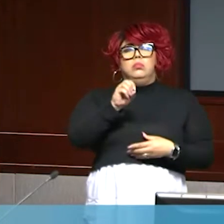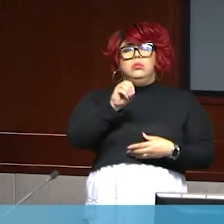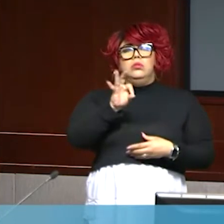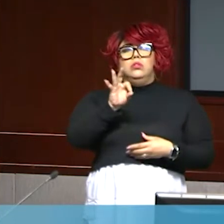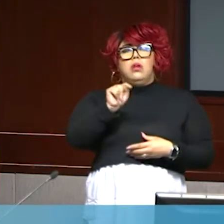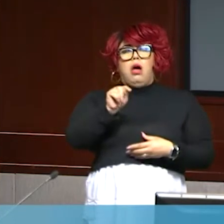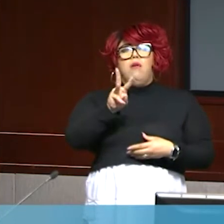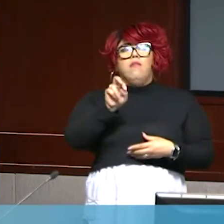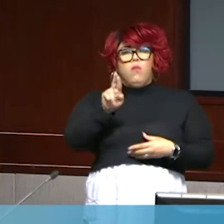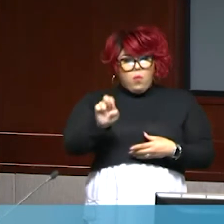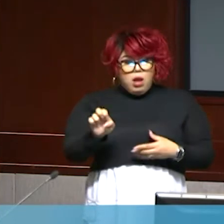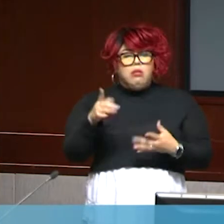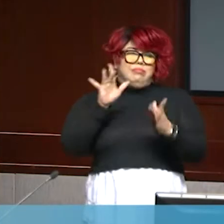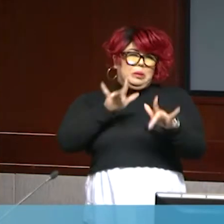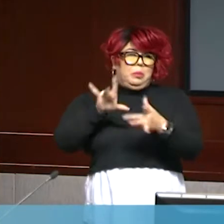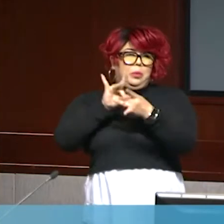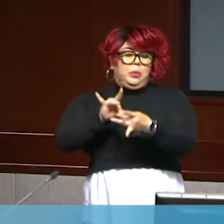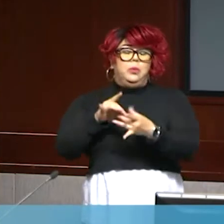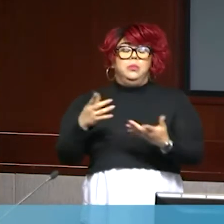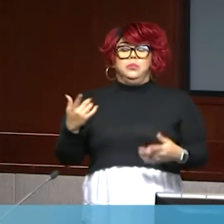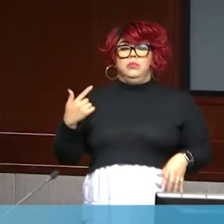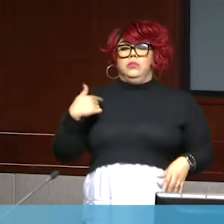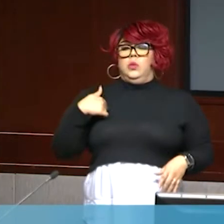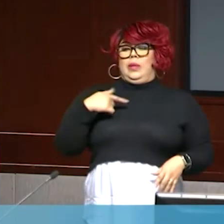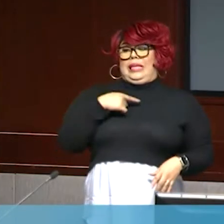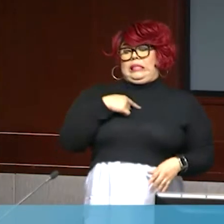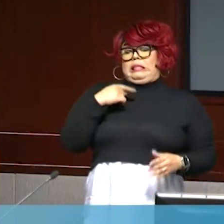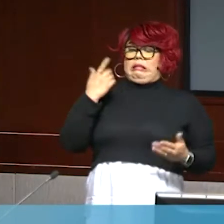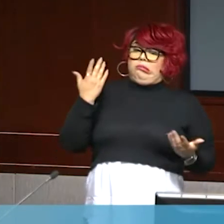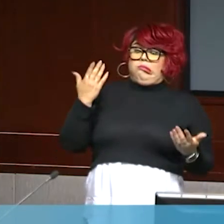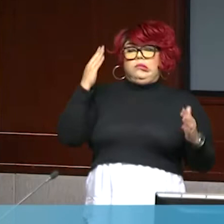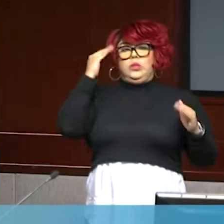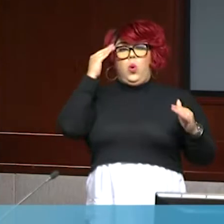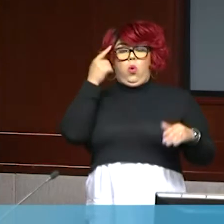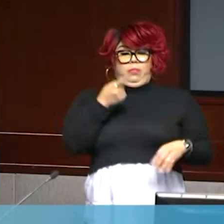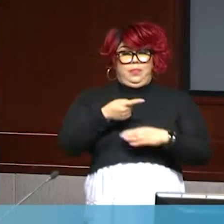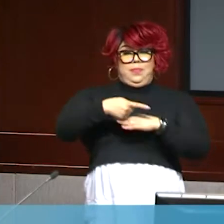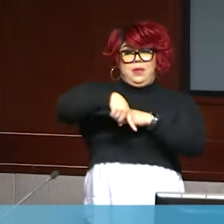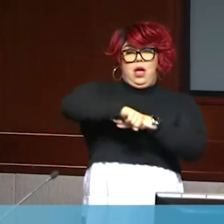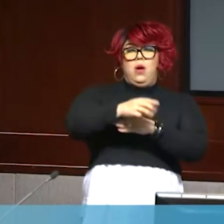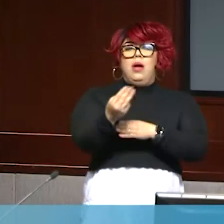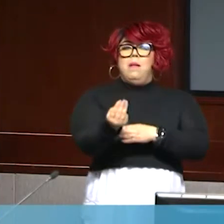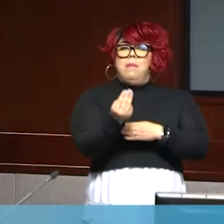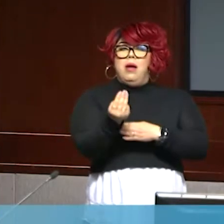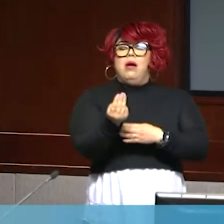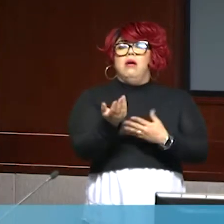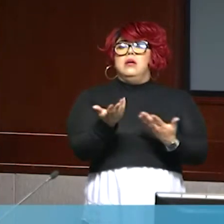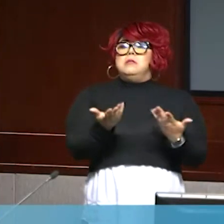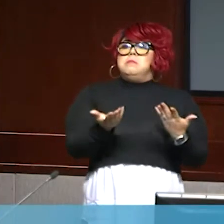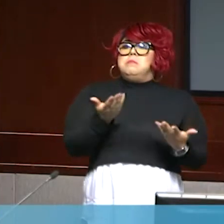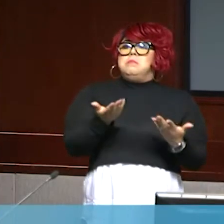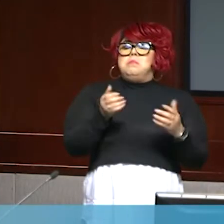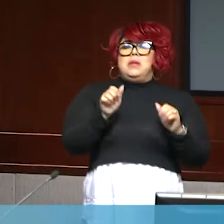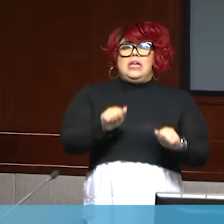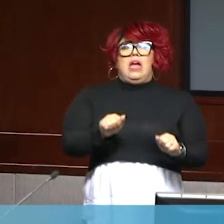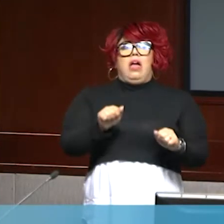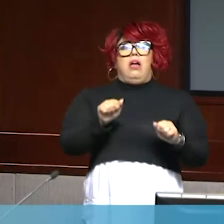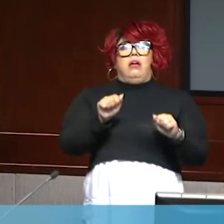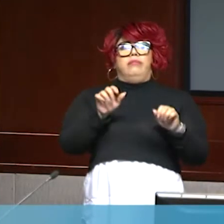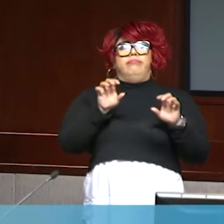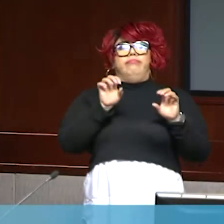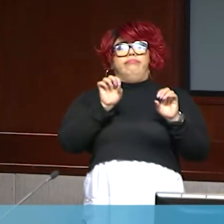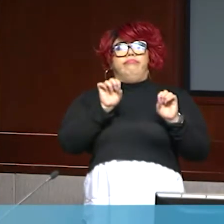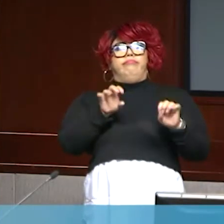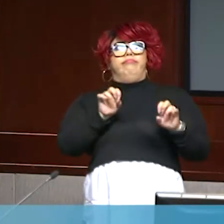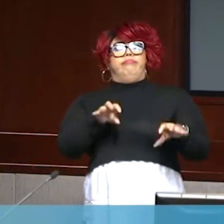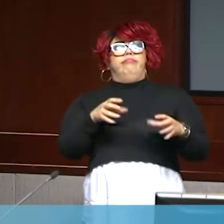with the state. Our hope is next week, hopefully Monday, we'll have an ability to talk more about the state model for